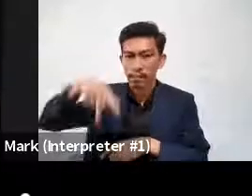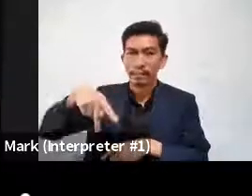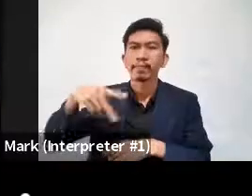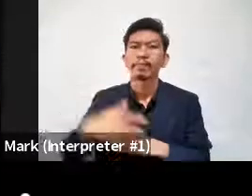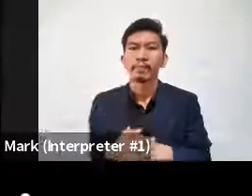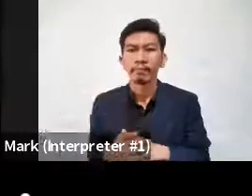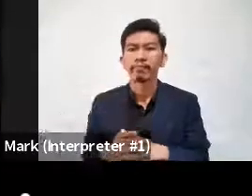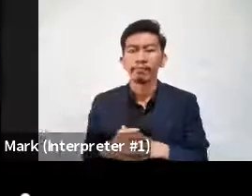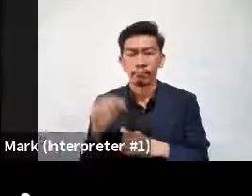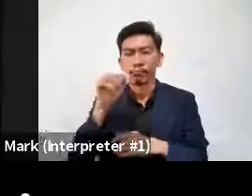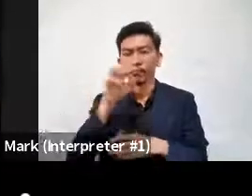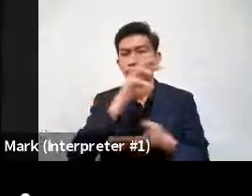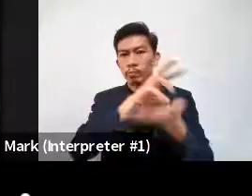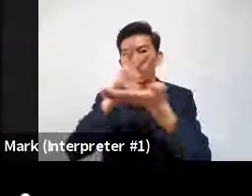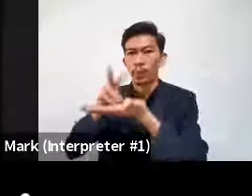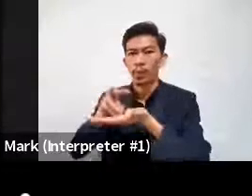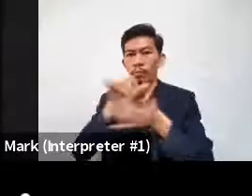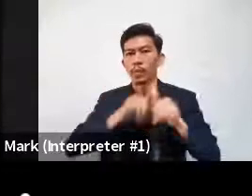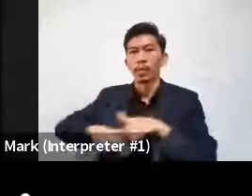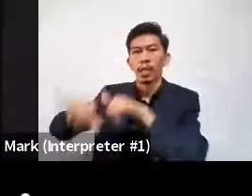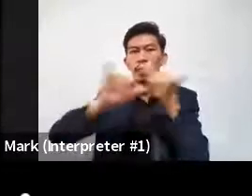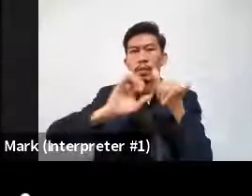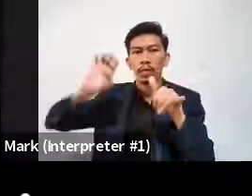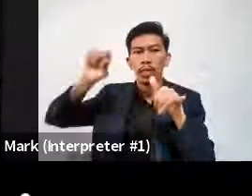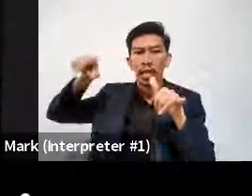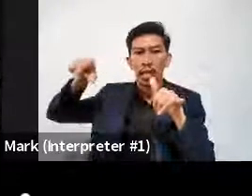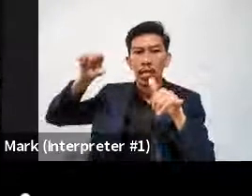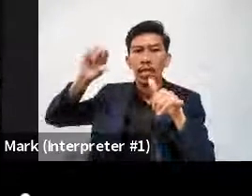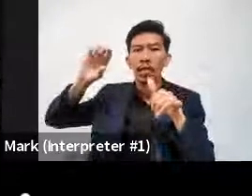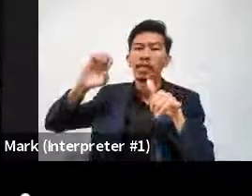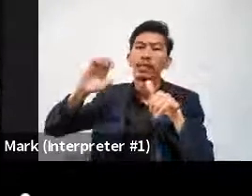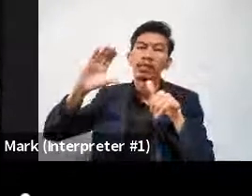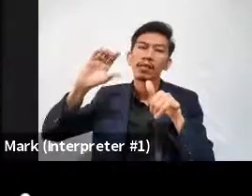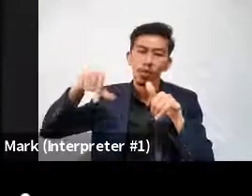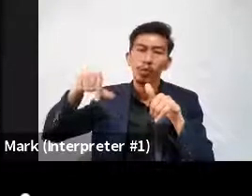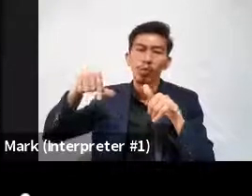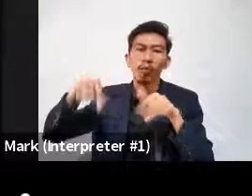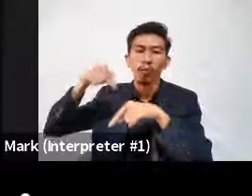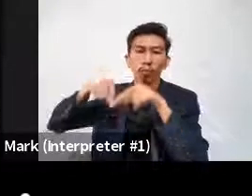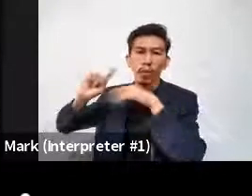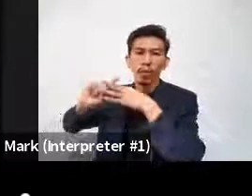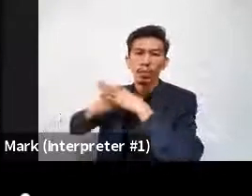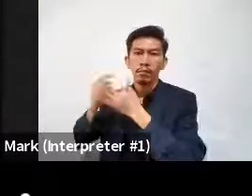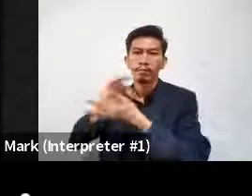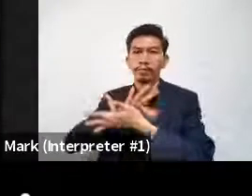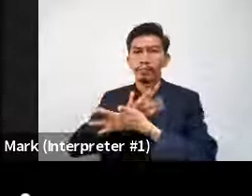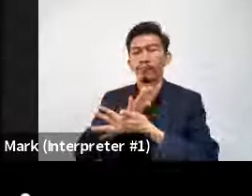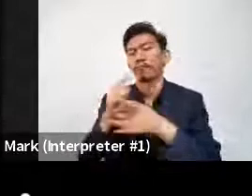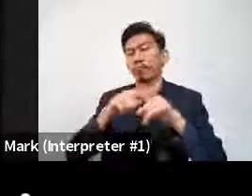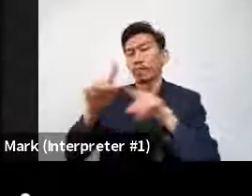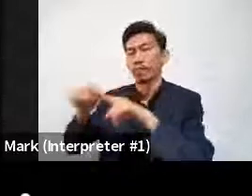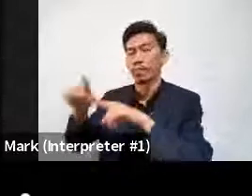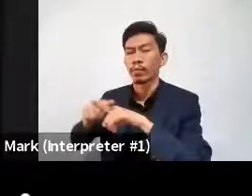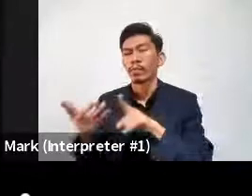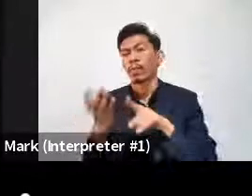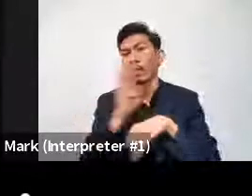places were under the ECQ at the very start of COVID-19 pandemic. Sectors from retail, real estate to